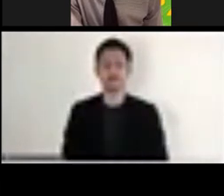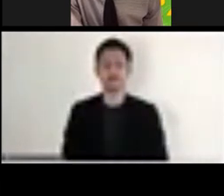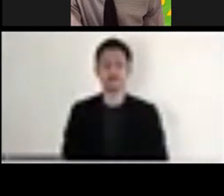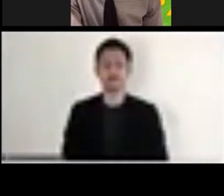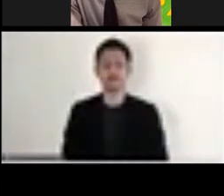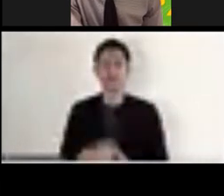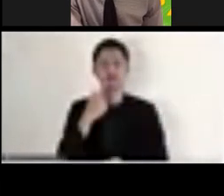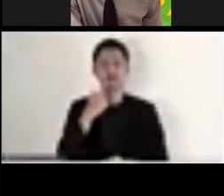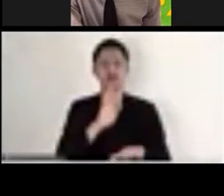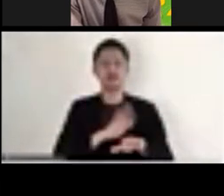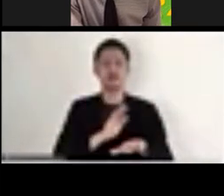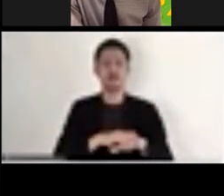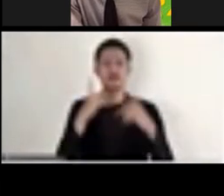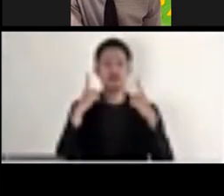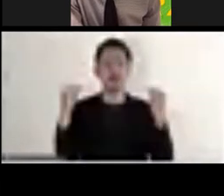bye-bye